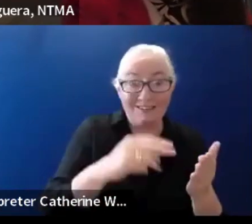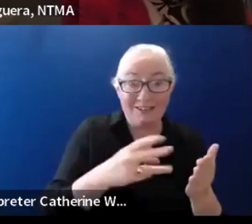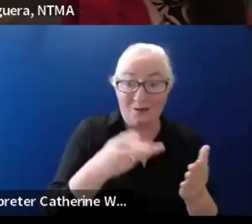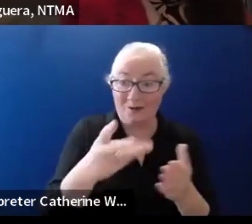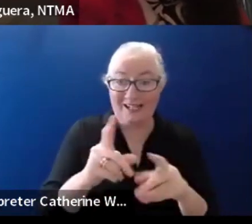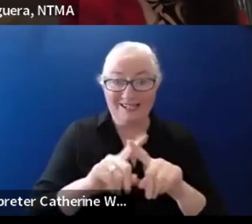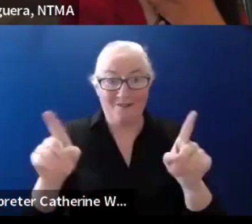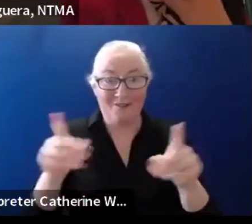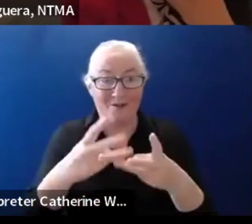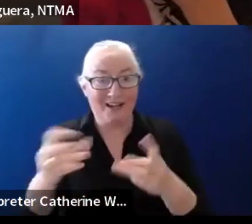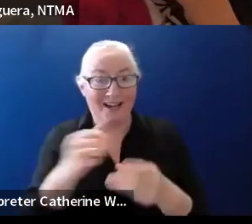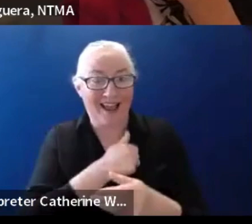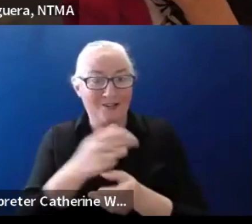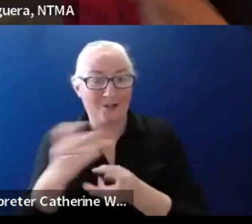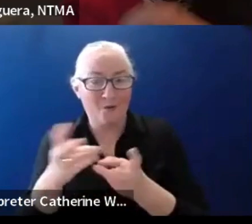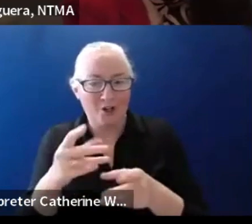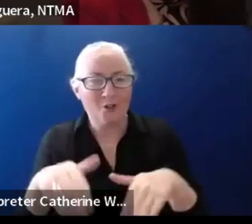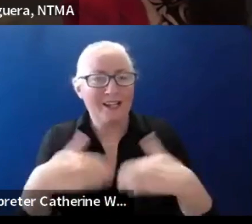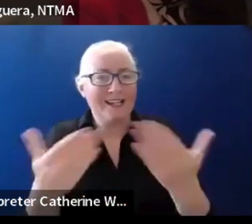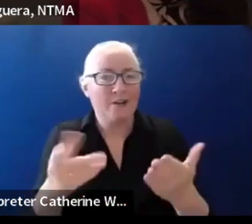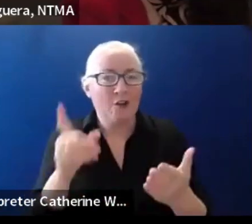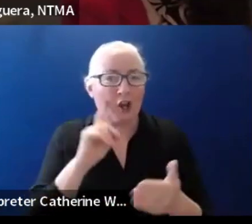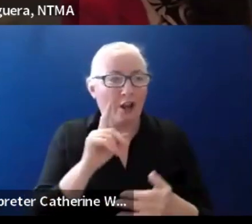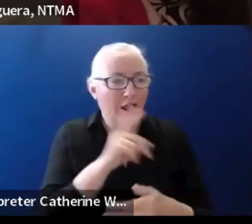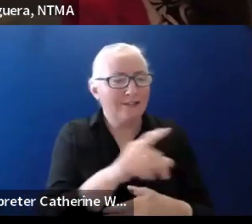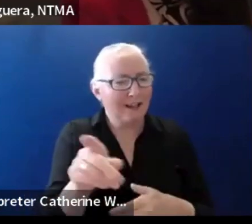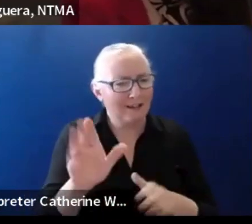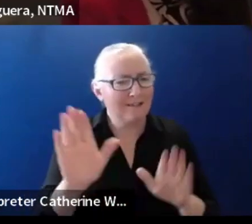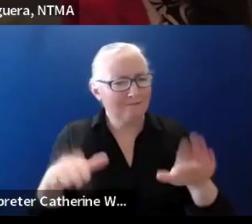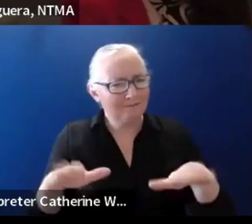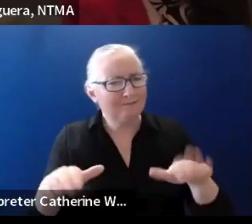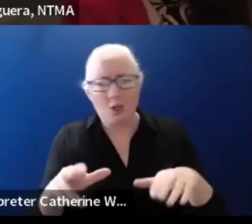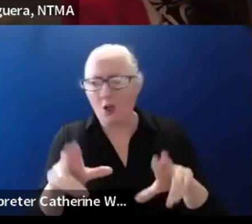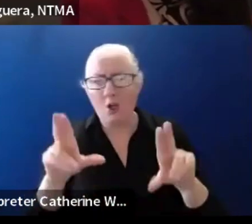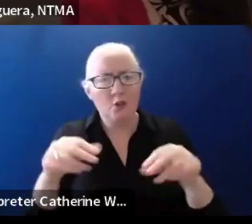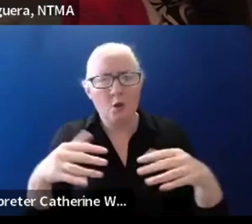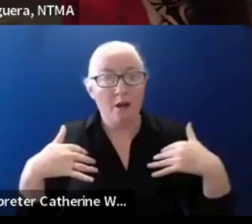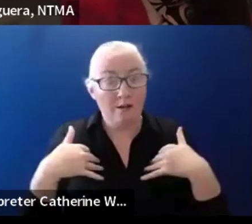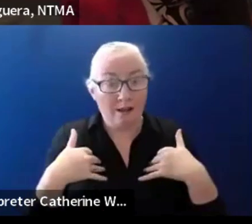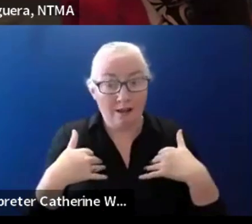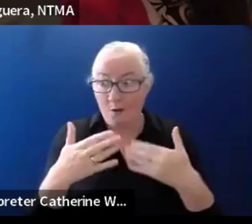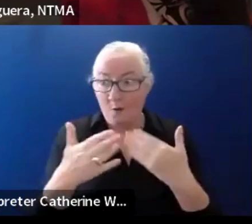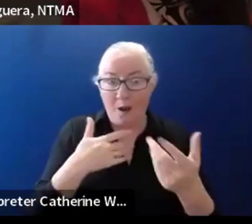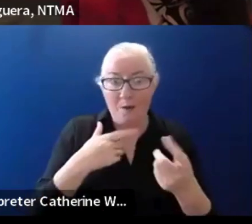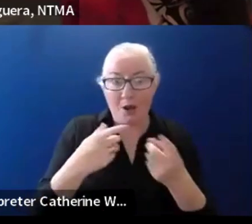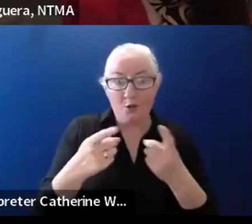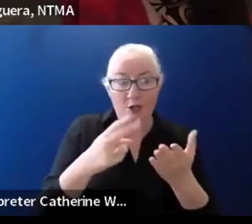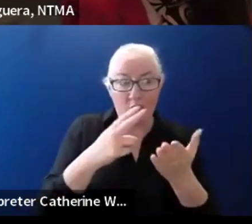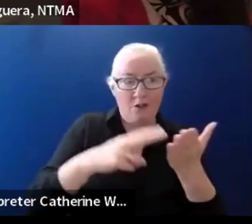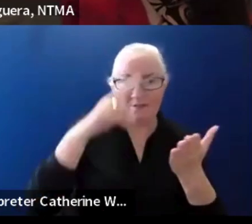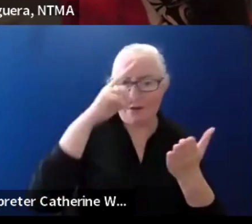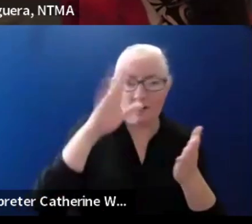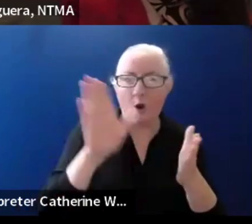So it was giving girls that reassurance that actually, don't be so caught up in what you're going to do in uni. It's a